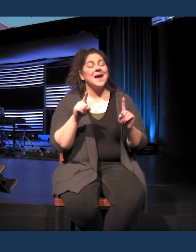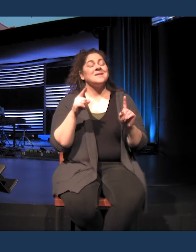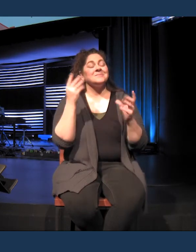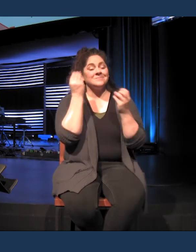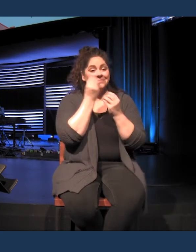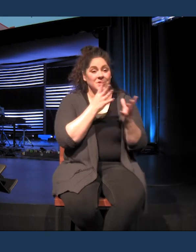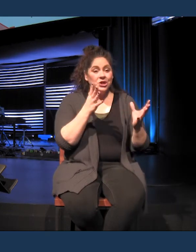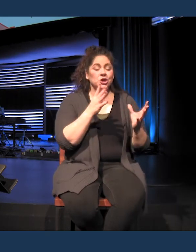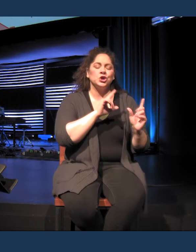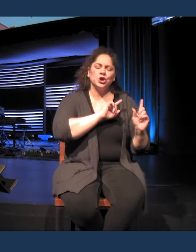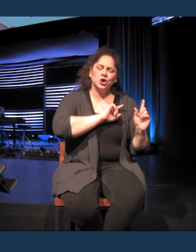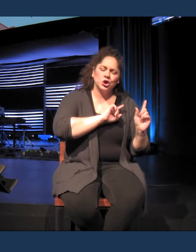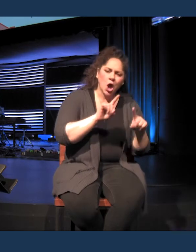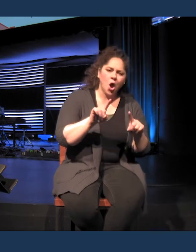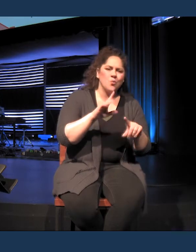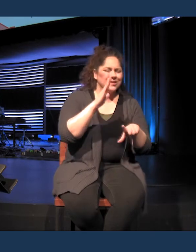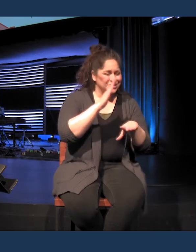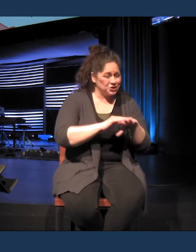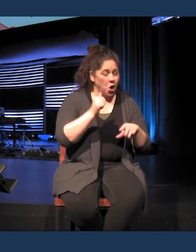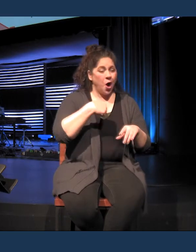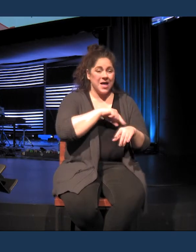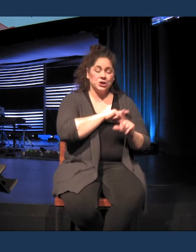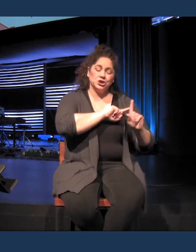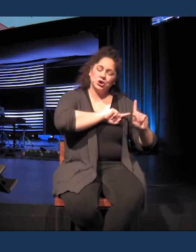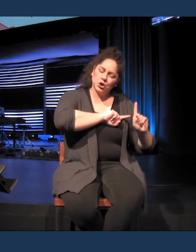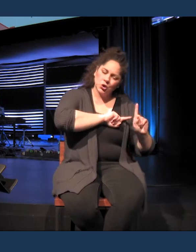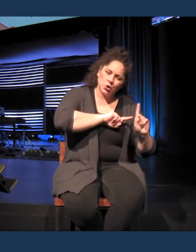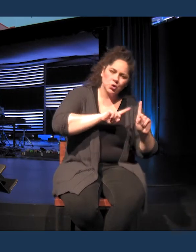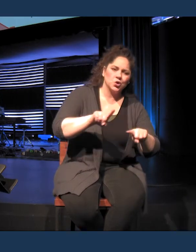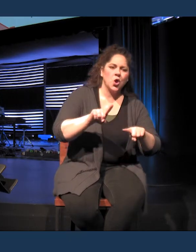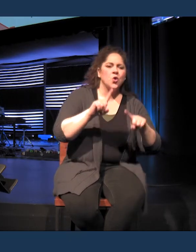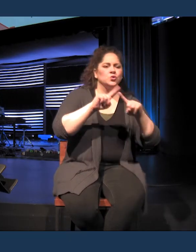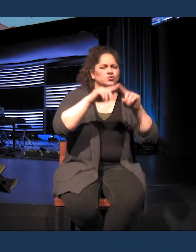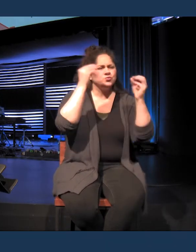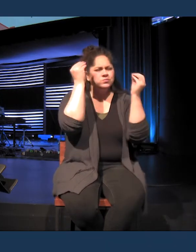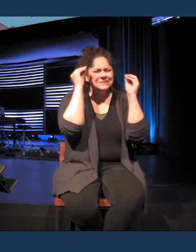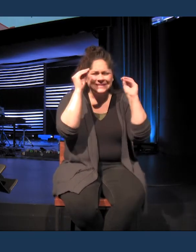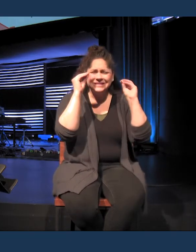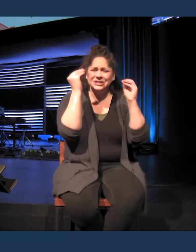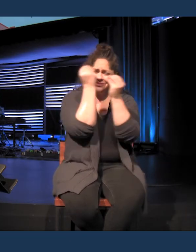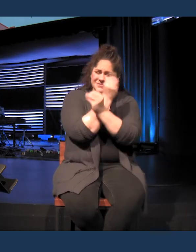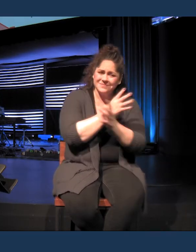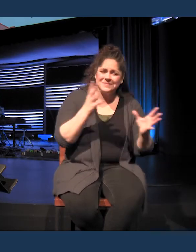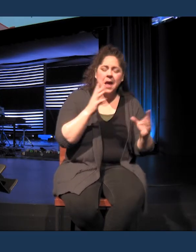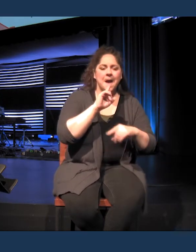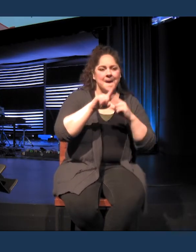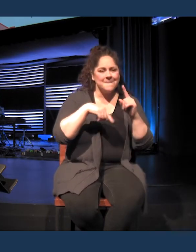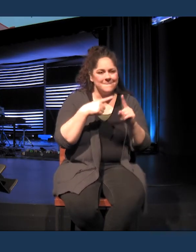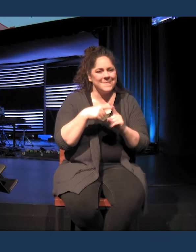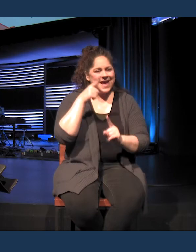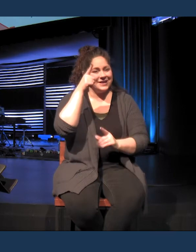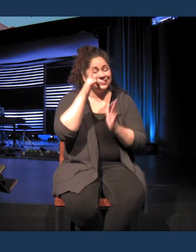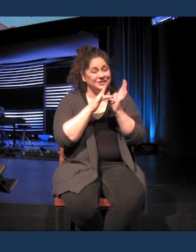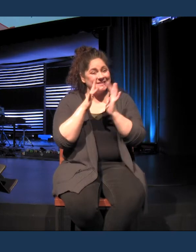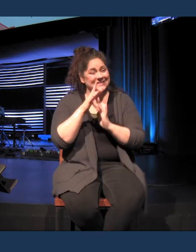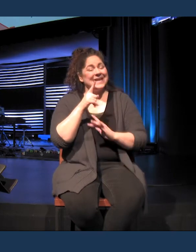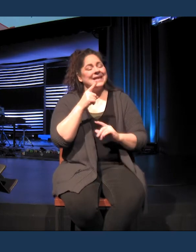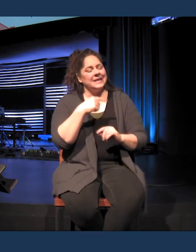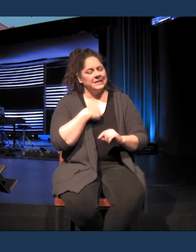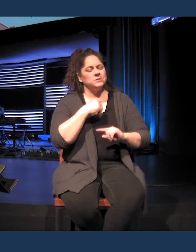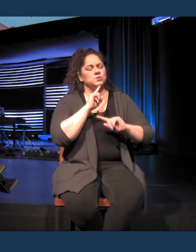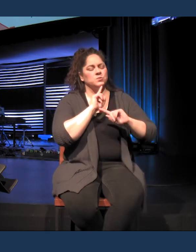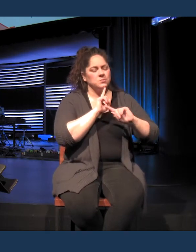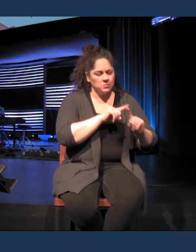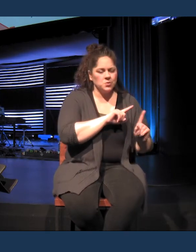and therefore go, that means he is authorizing these disciples, these followers of Jesus. He's giving them a